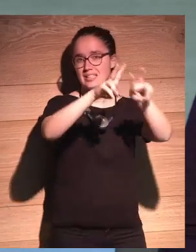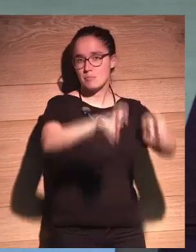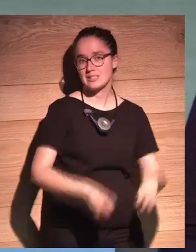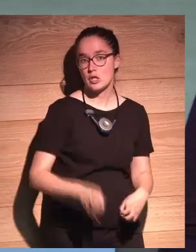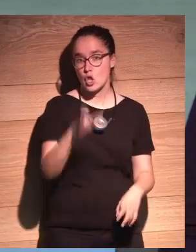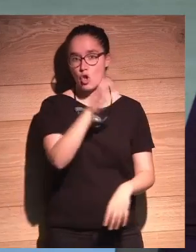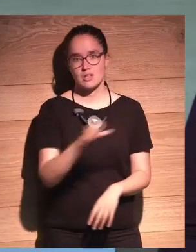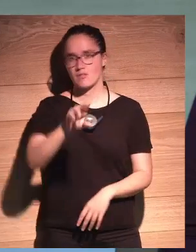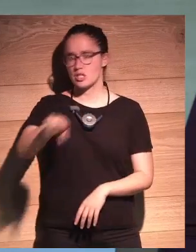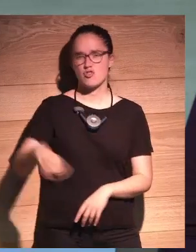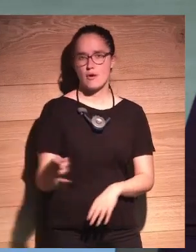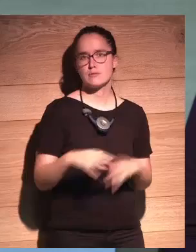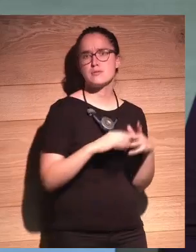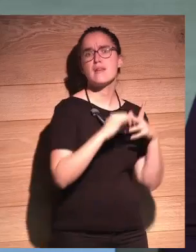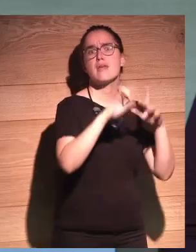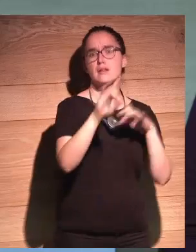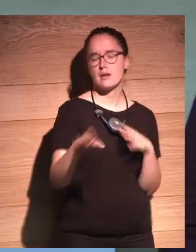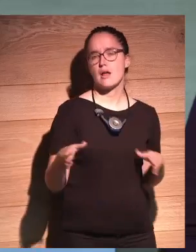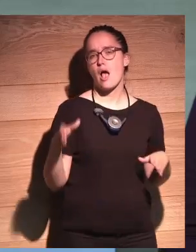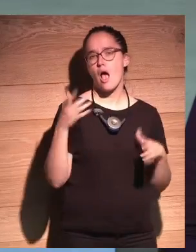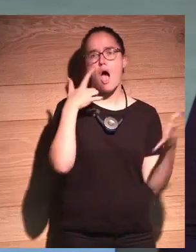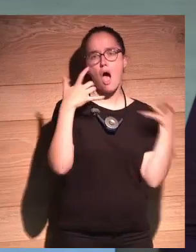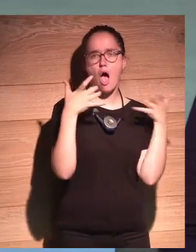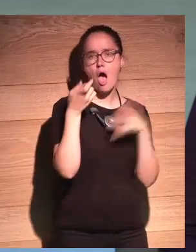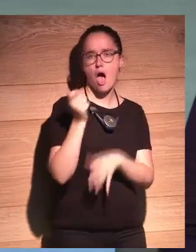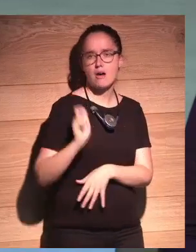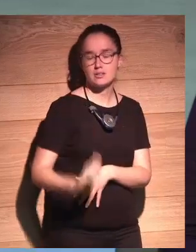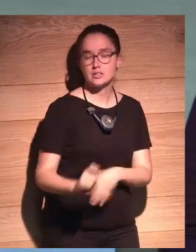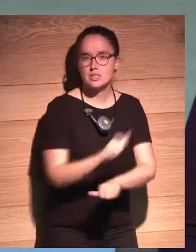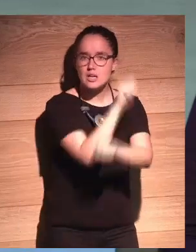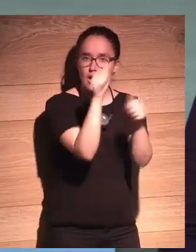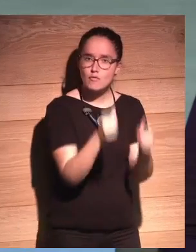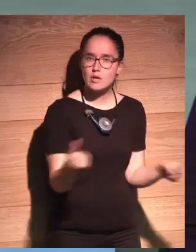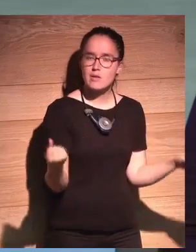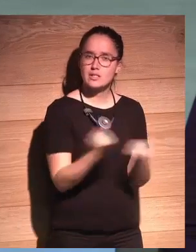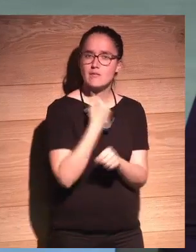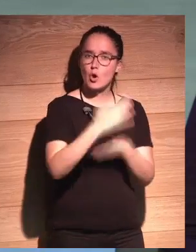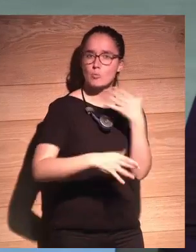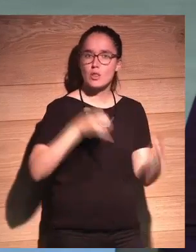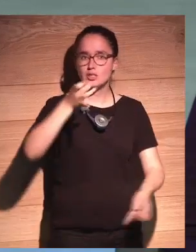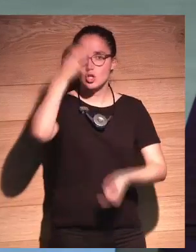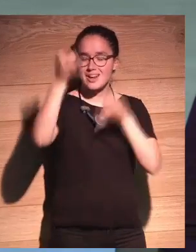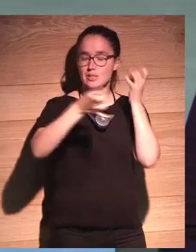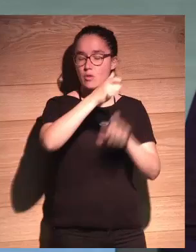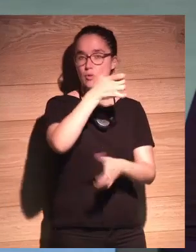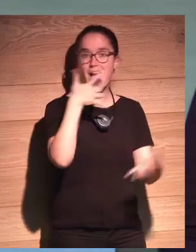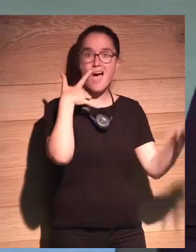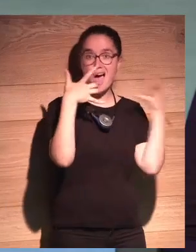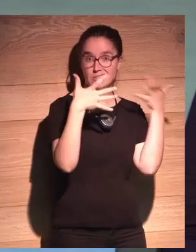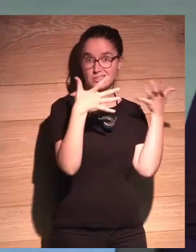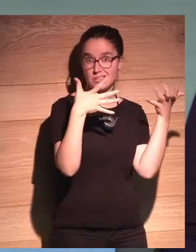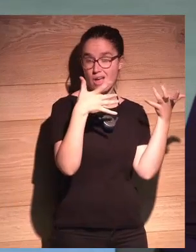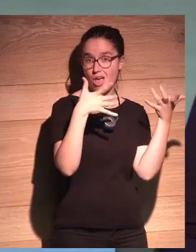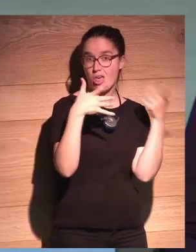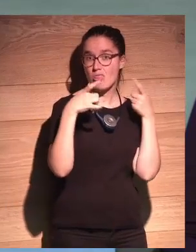What is interesting about this? The artists are going to be the leaders of the project, not the experts in climate